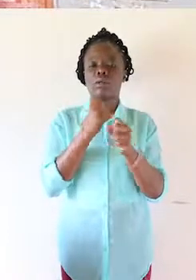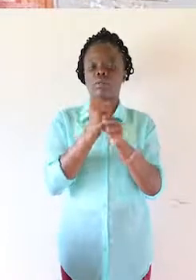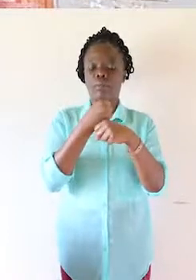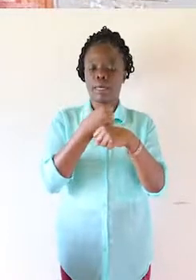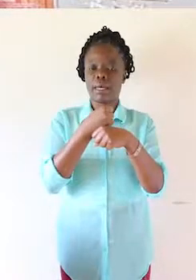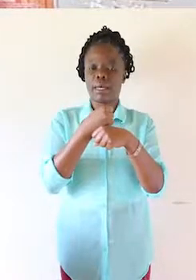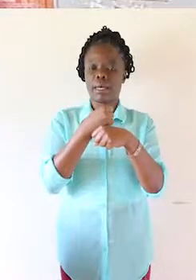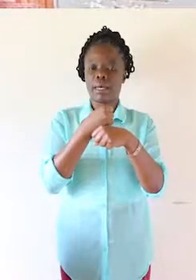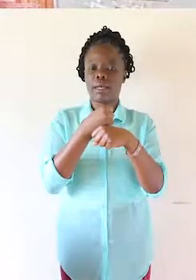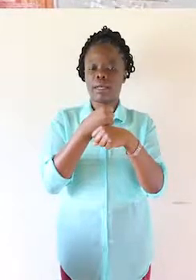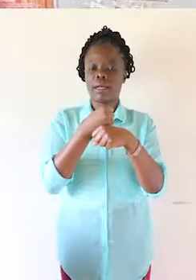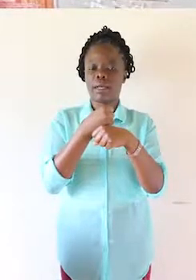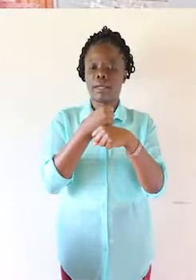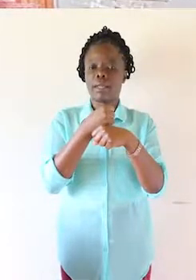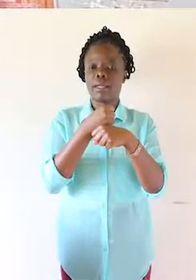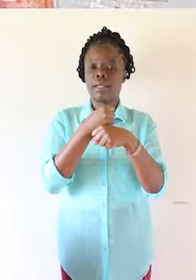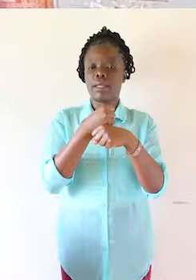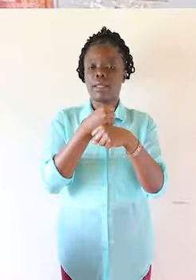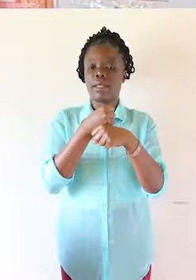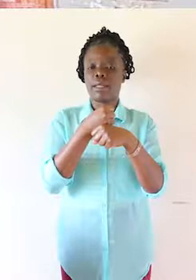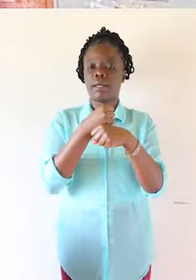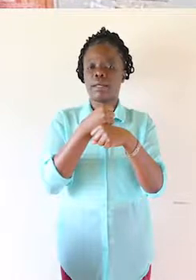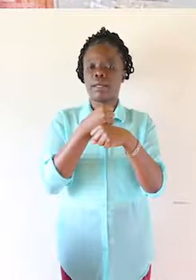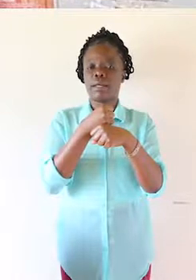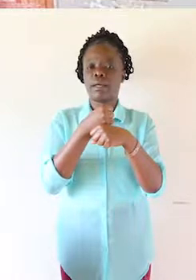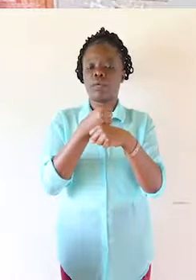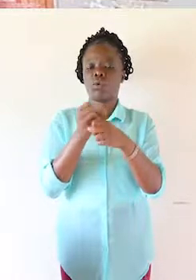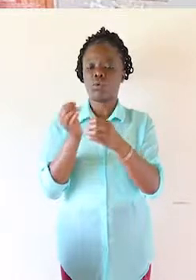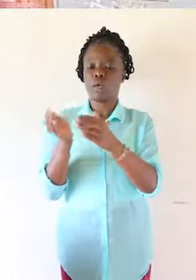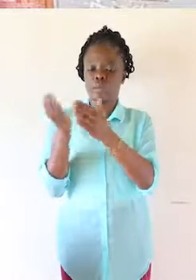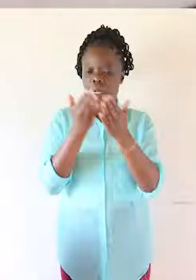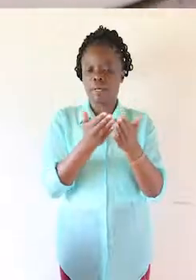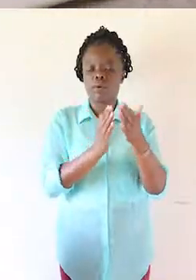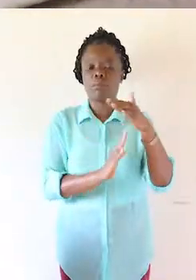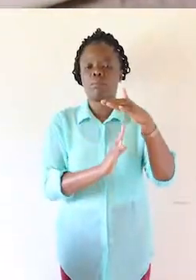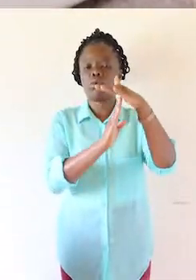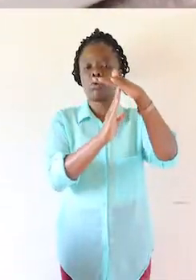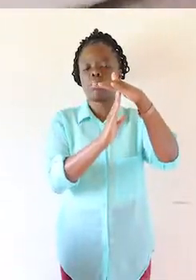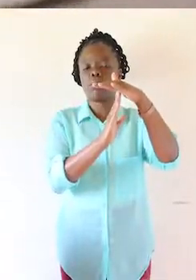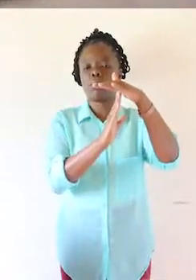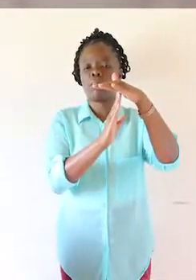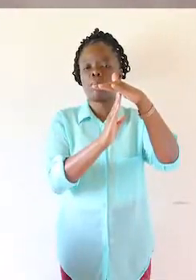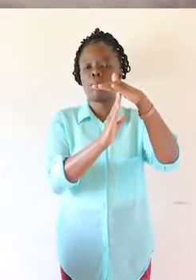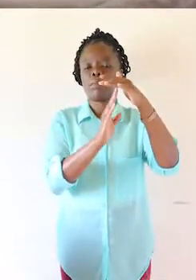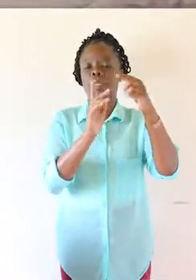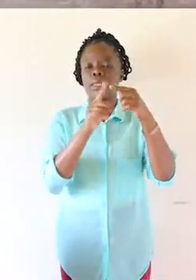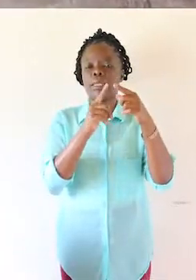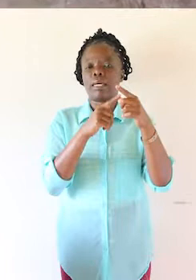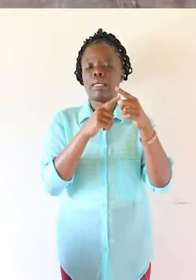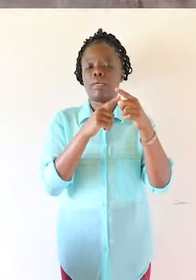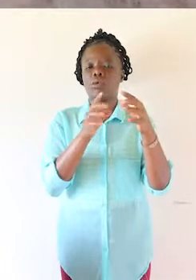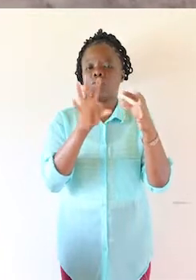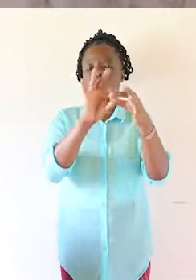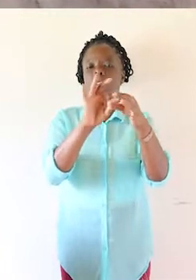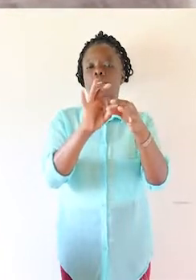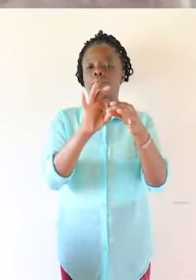We want now make this the circle. So we now bring this, we put on top. Then you